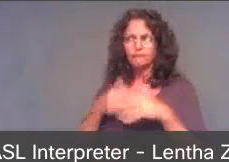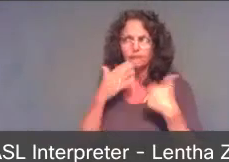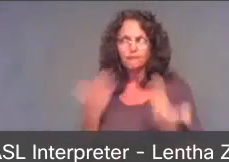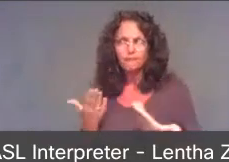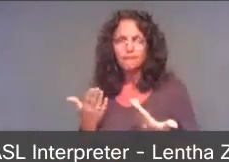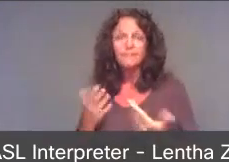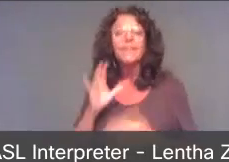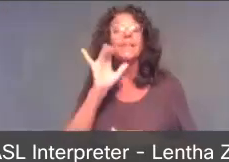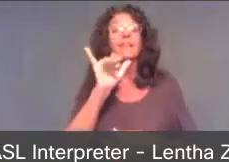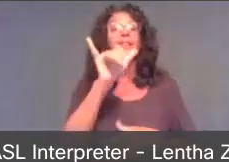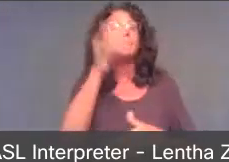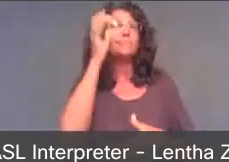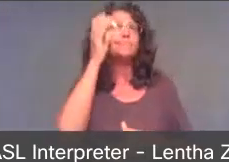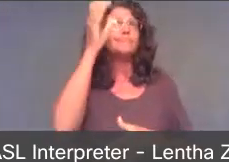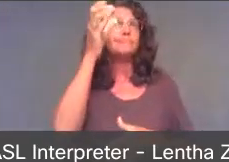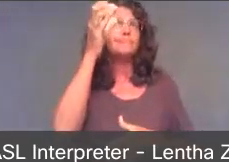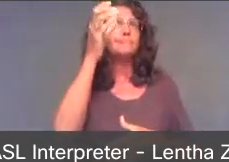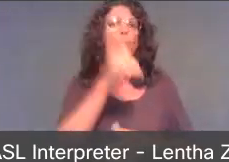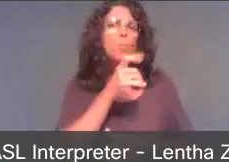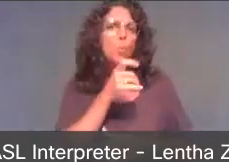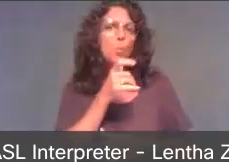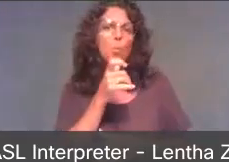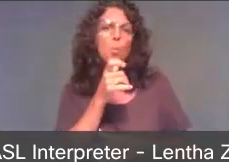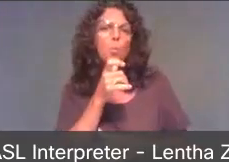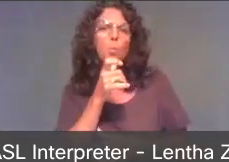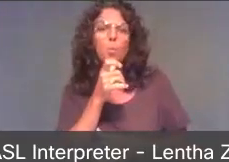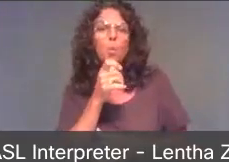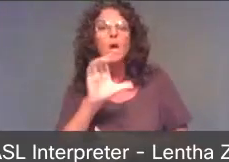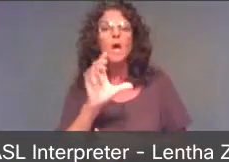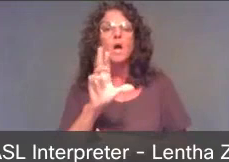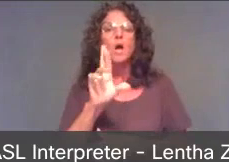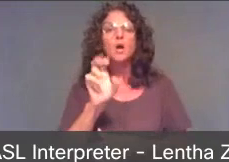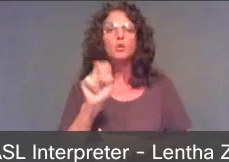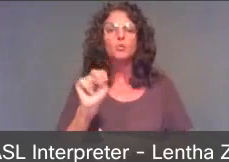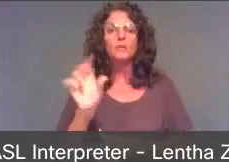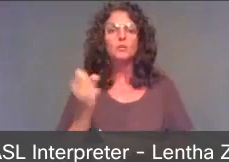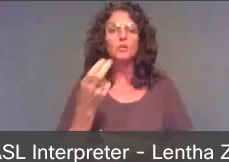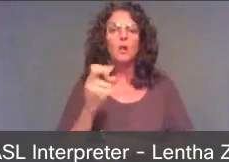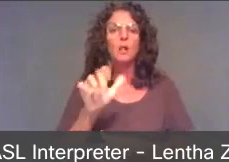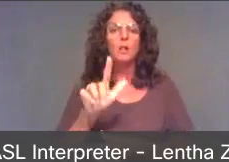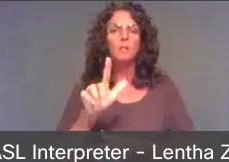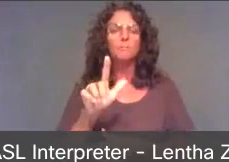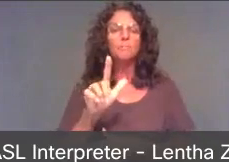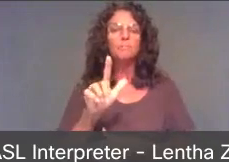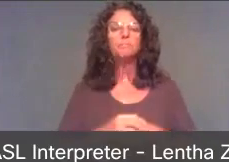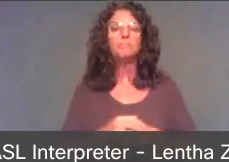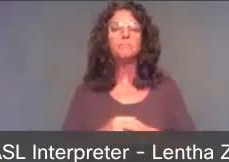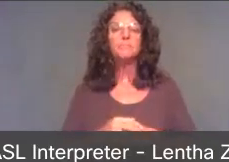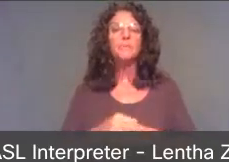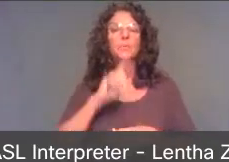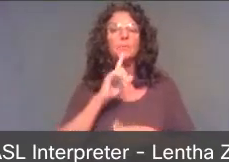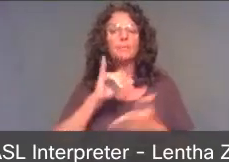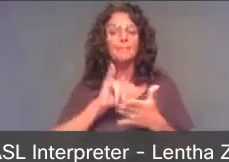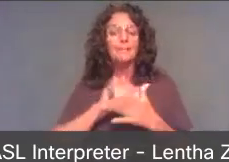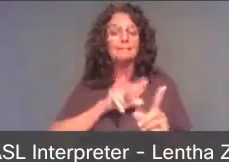developed, it was a concept developed by a woman named Kimberly Crenshaw. And originally it was applied to the intersection of